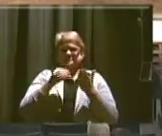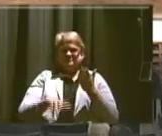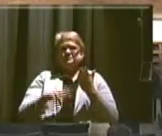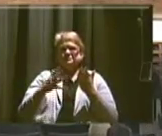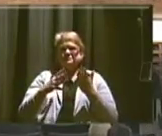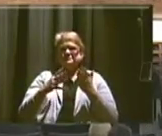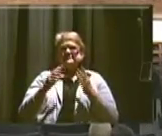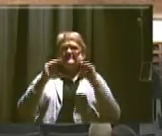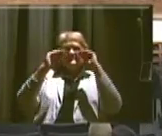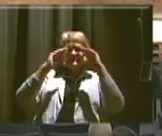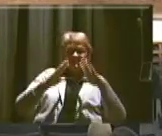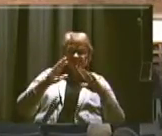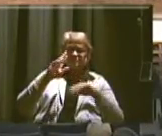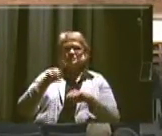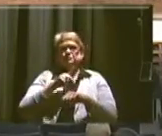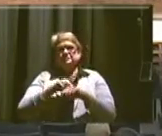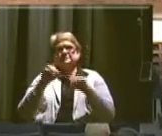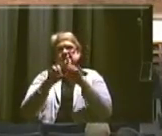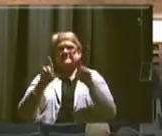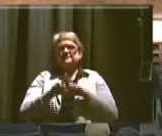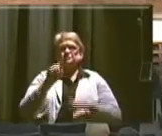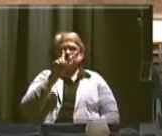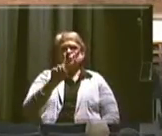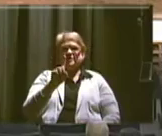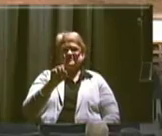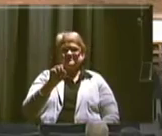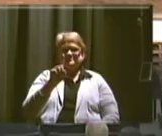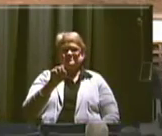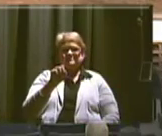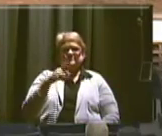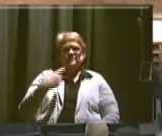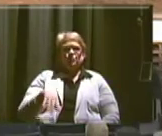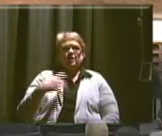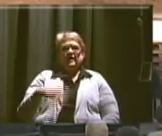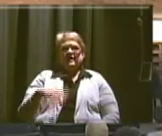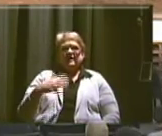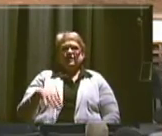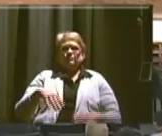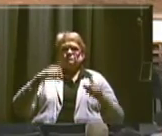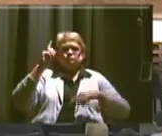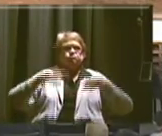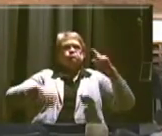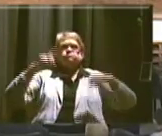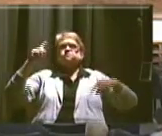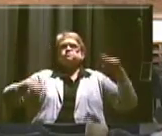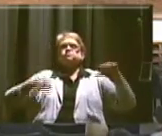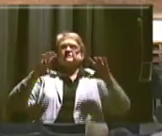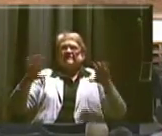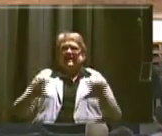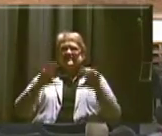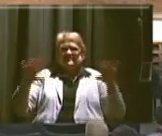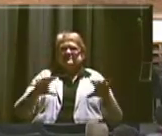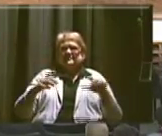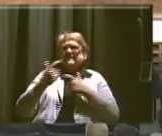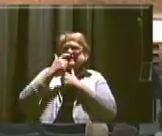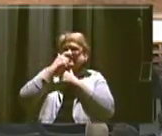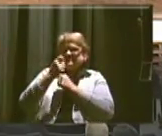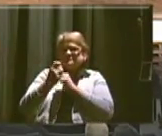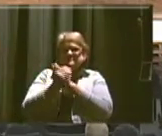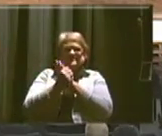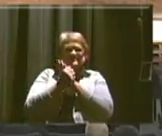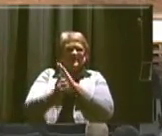teachers, principals in District 1, the range of activity, interest, and